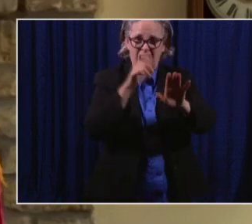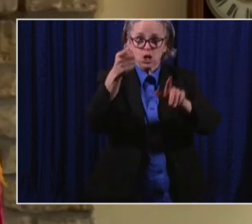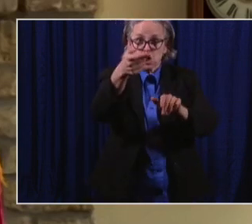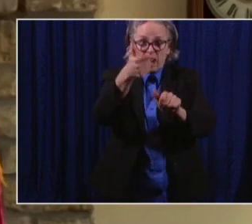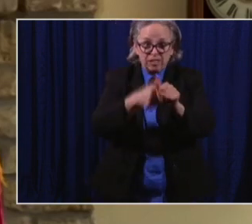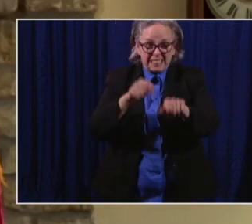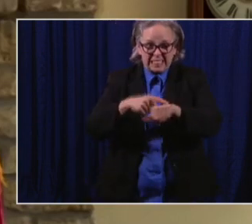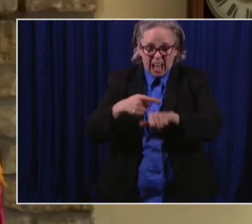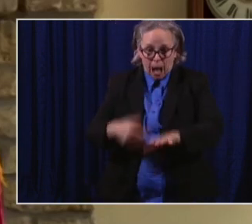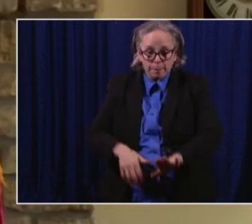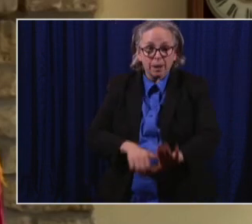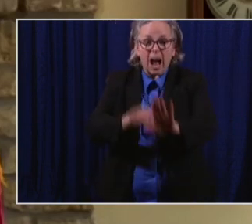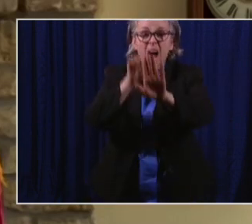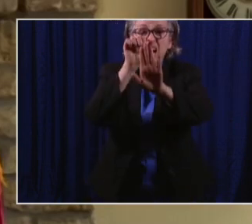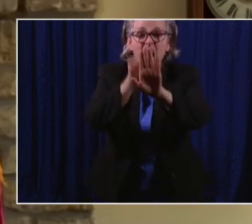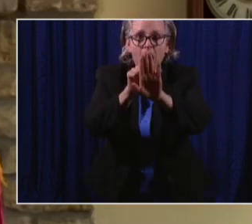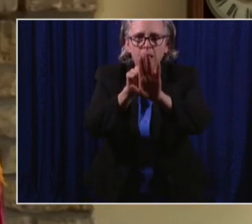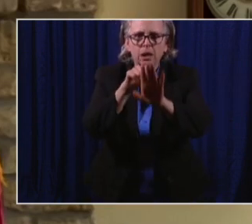even know it.